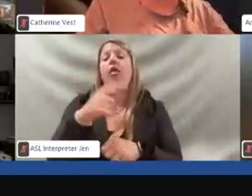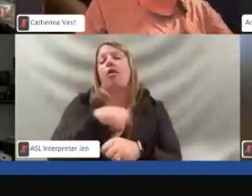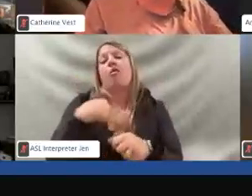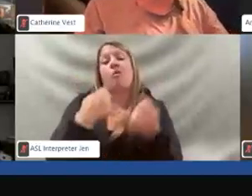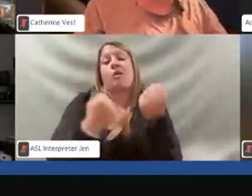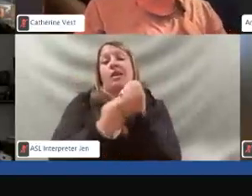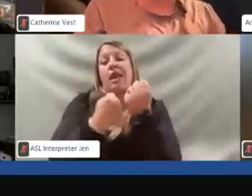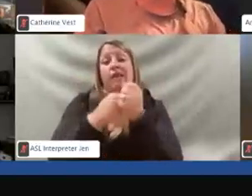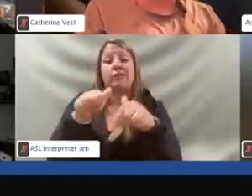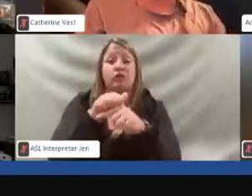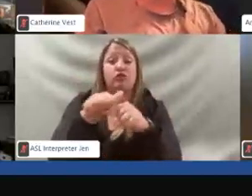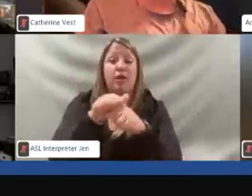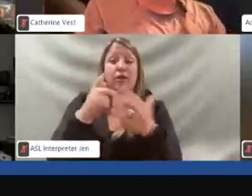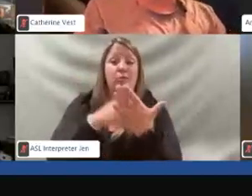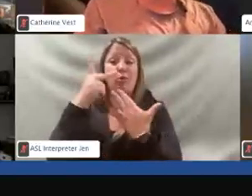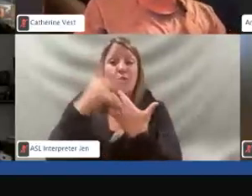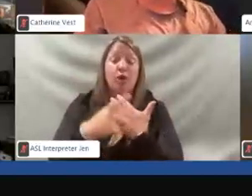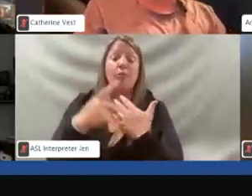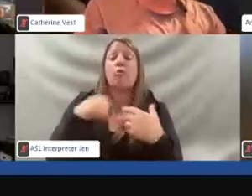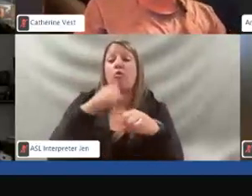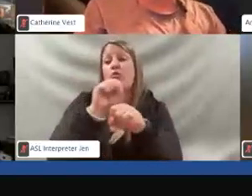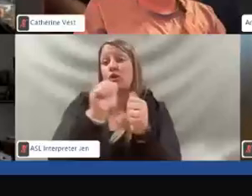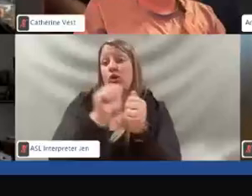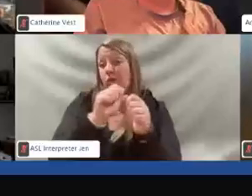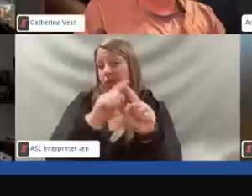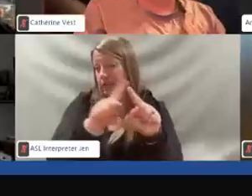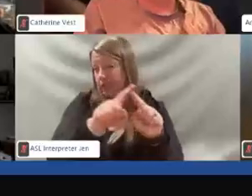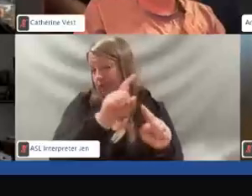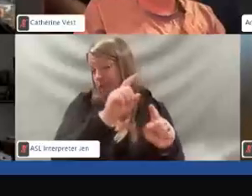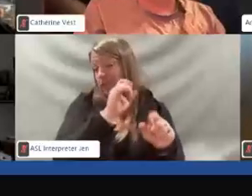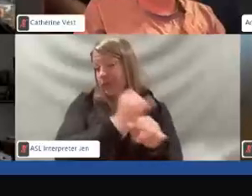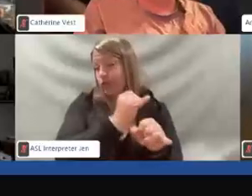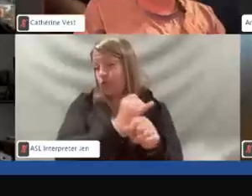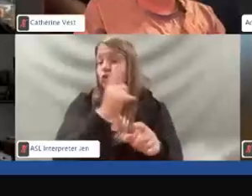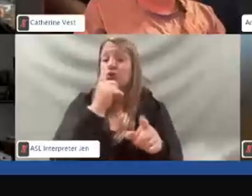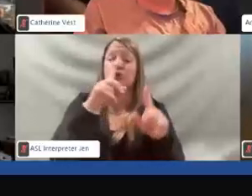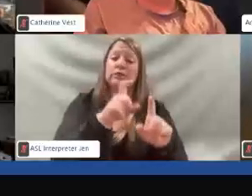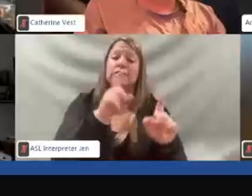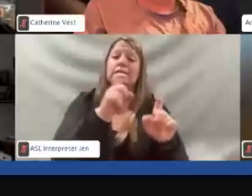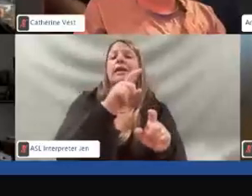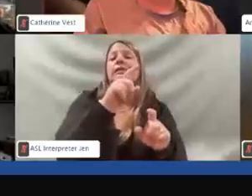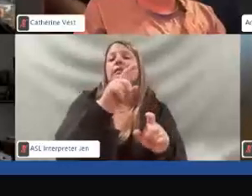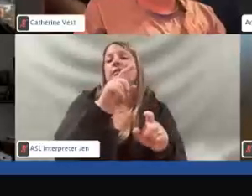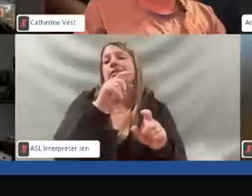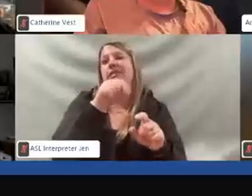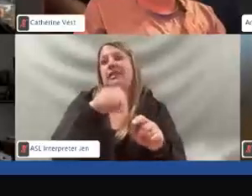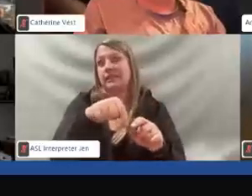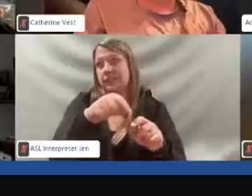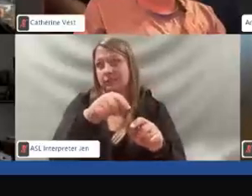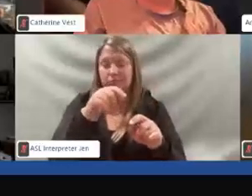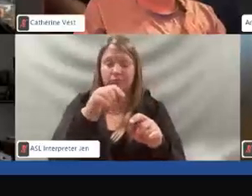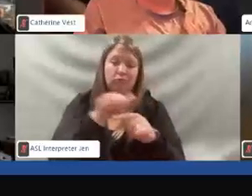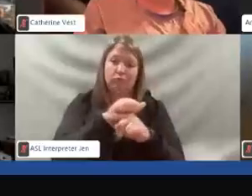an advocacy training program, and we are working with Institute as a way to test pilot kind of licensing this out. And we're doing